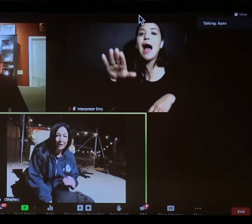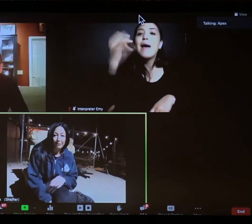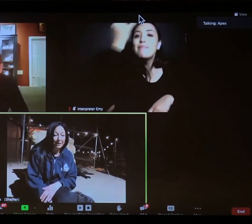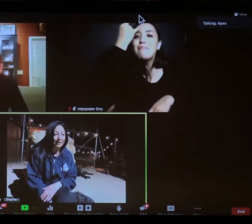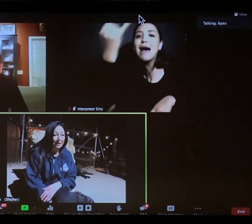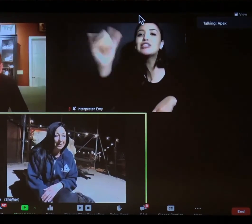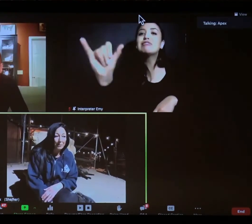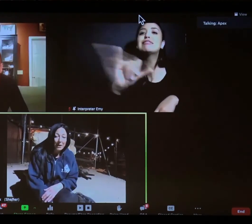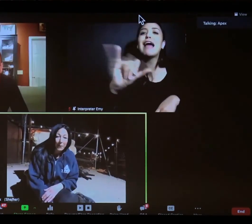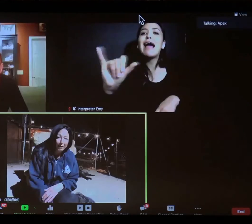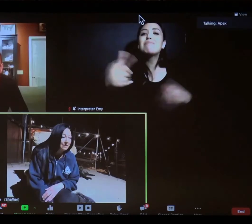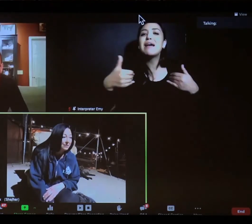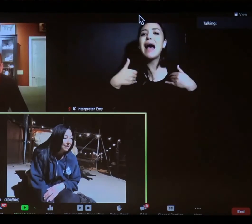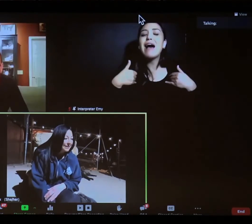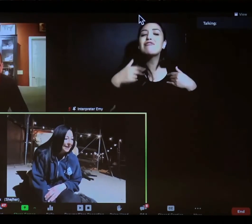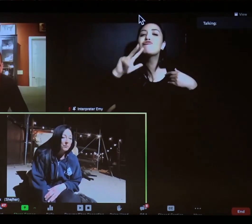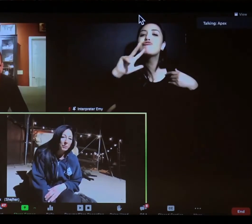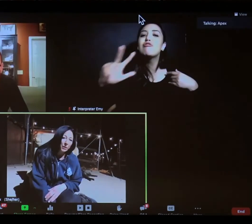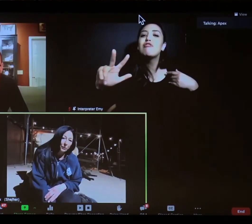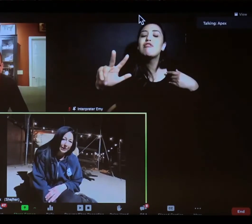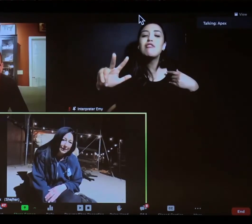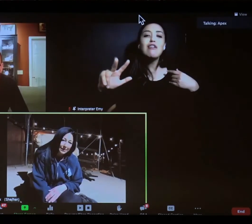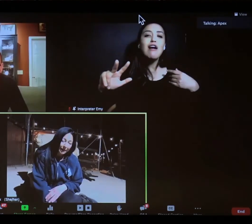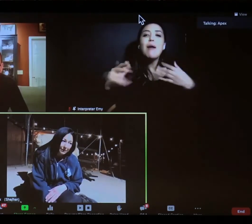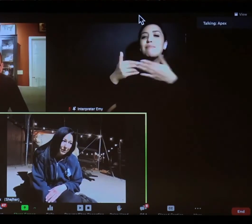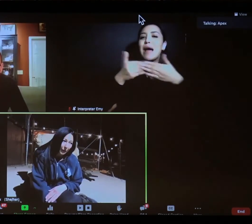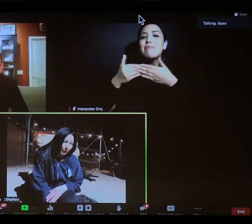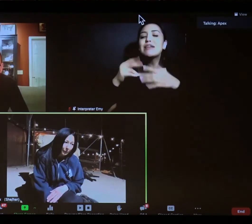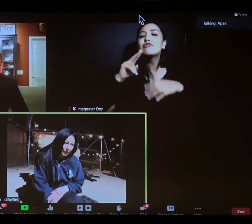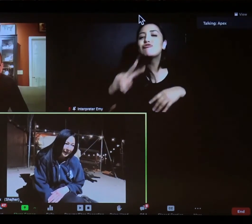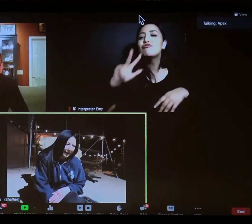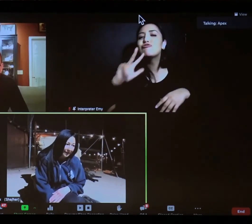and it's like being a parent, and people don't realize that. So,